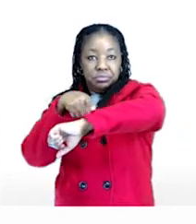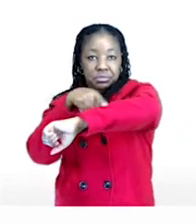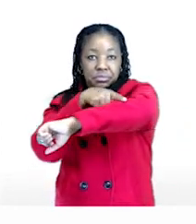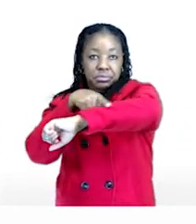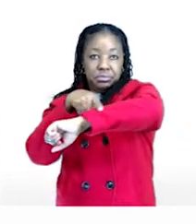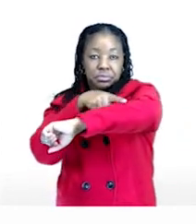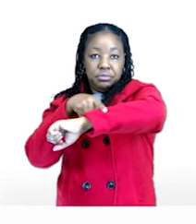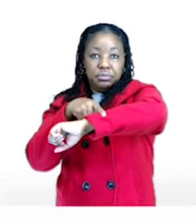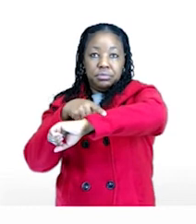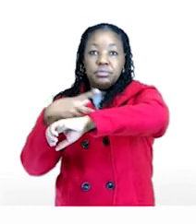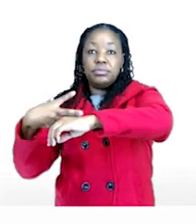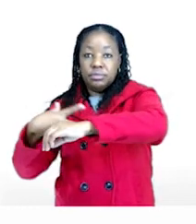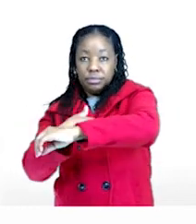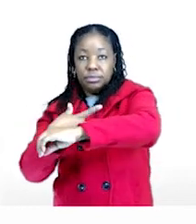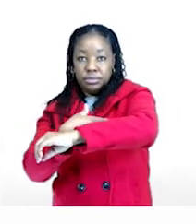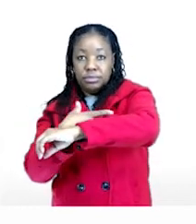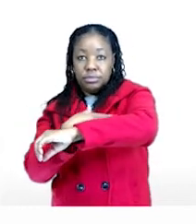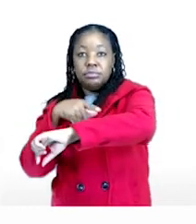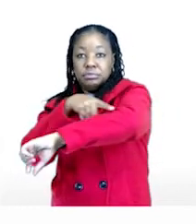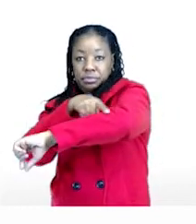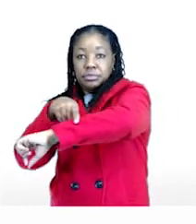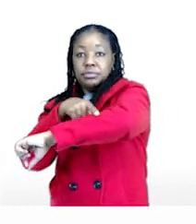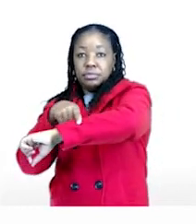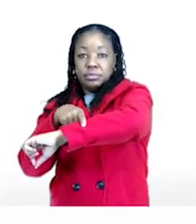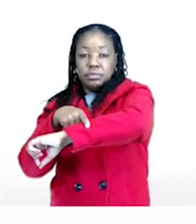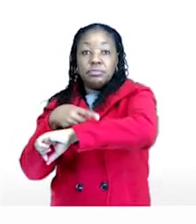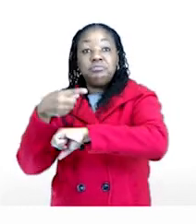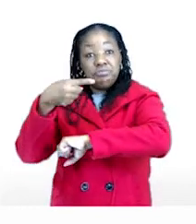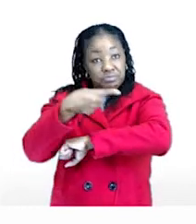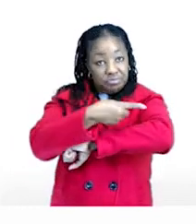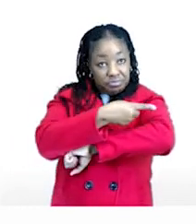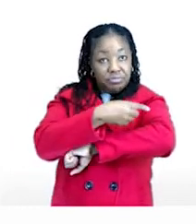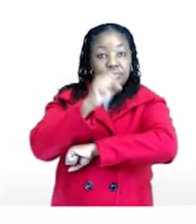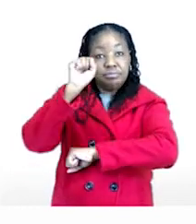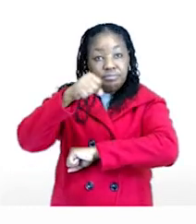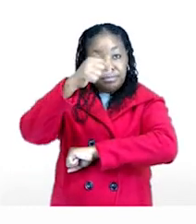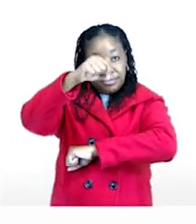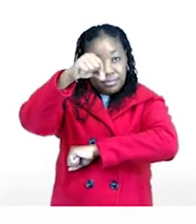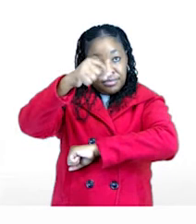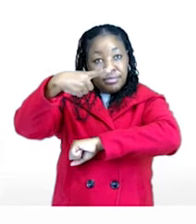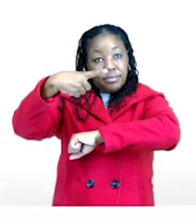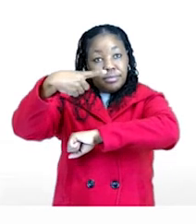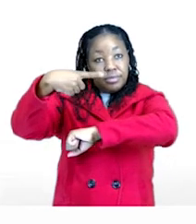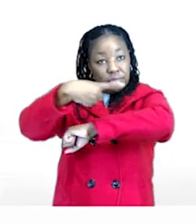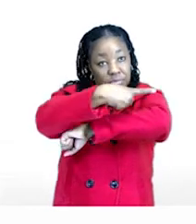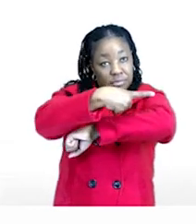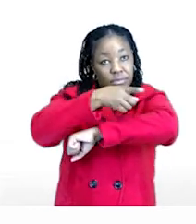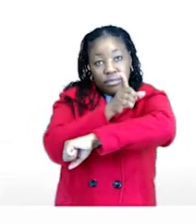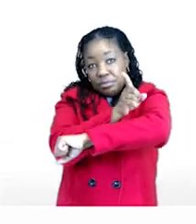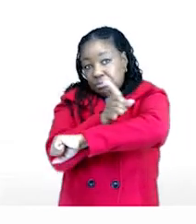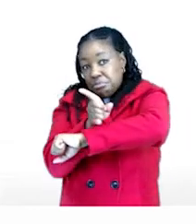and a lamb. Now draw the arrows to show in which direction